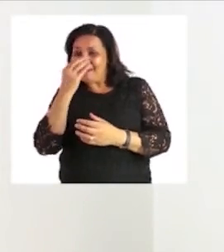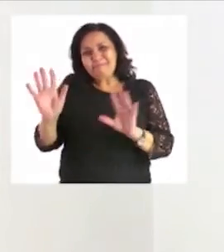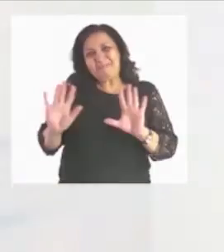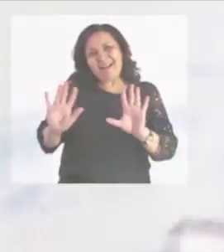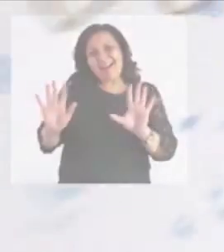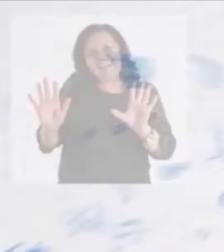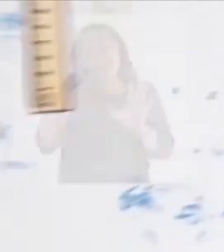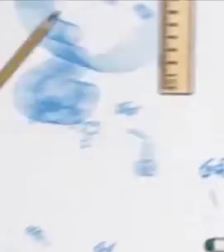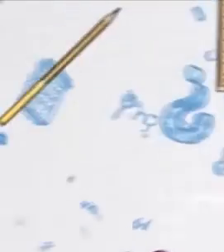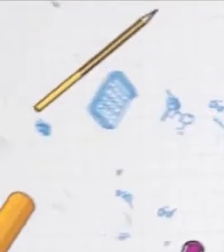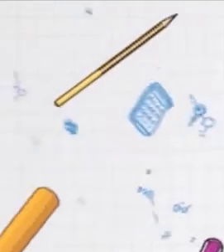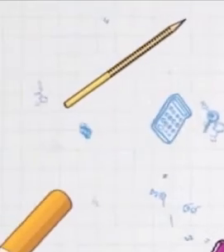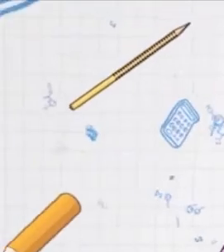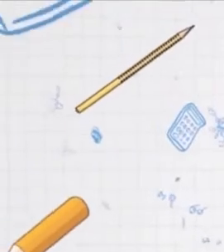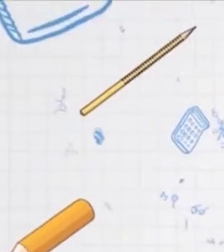bye.